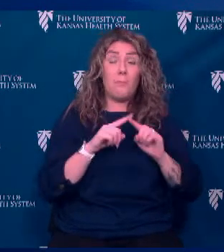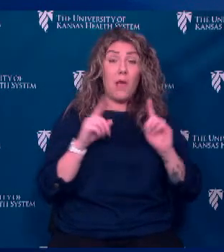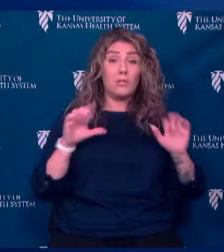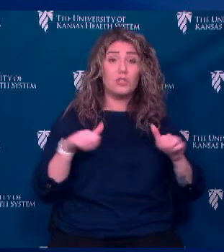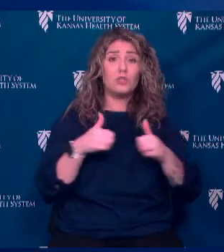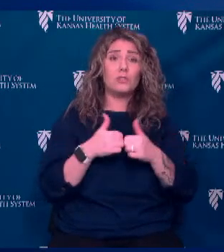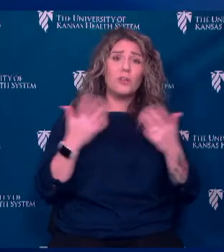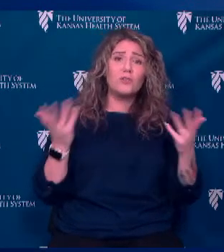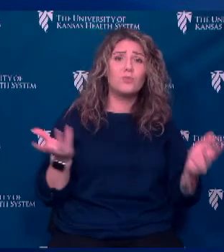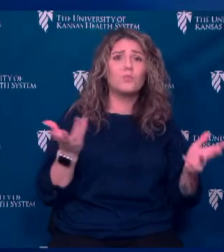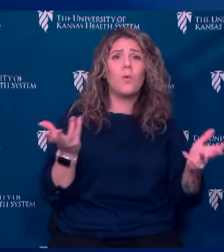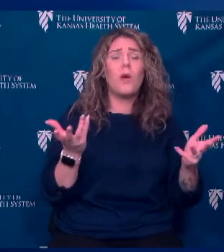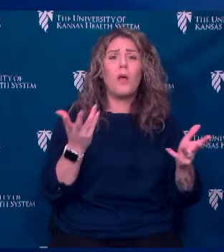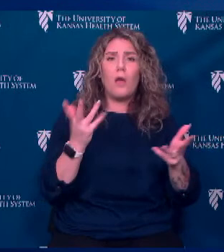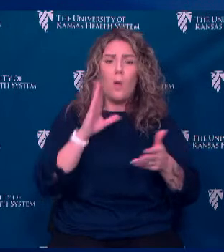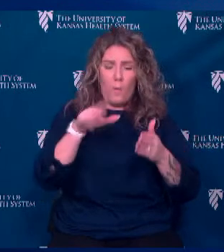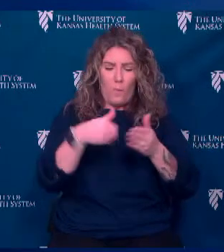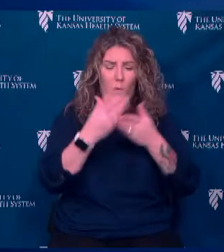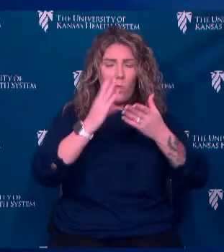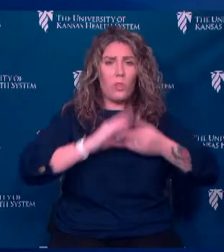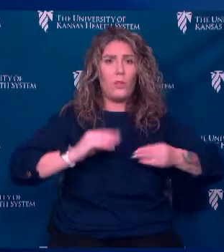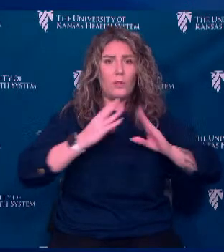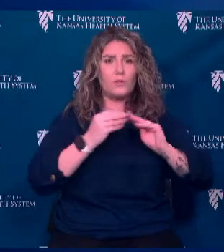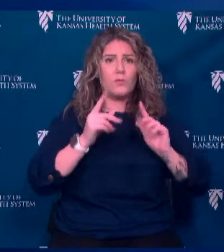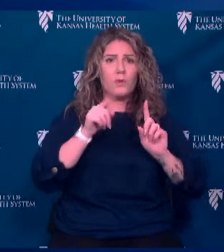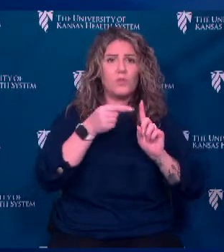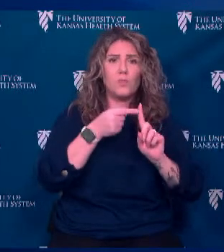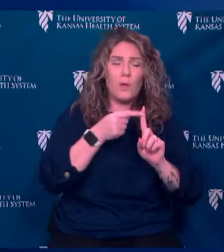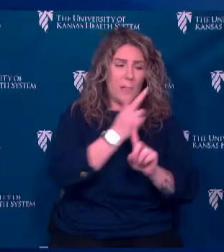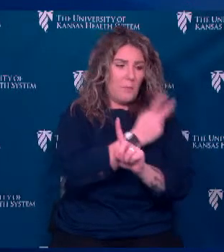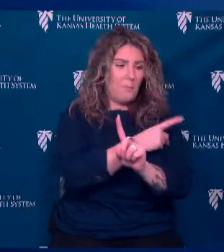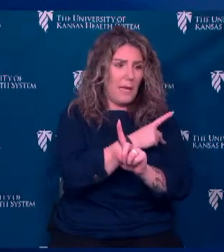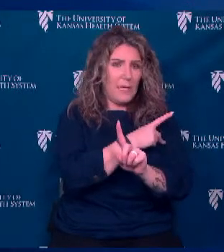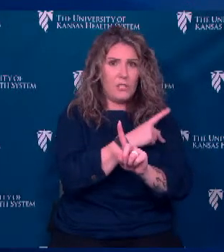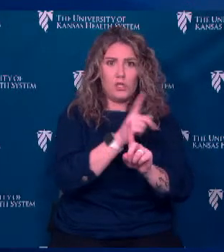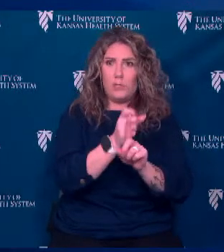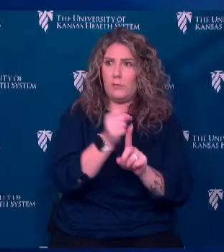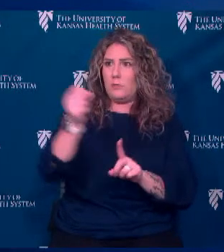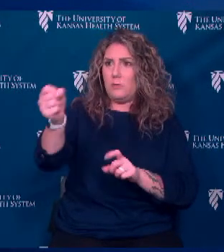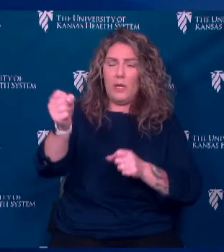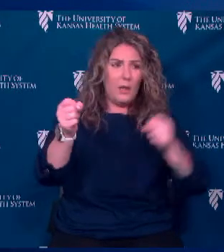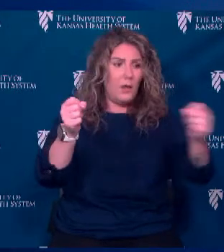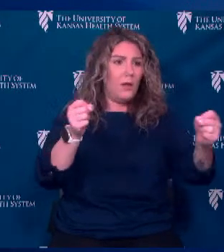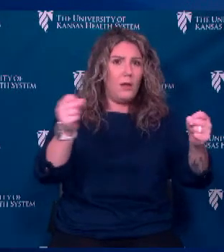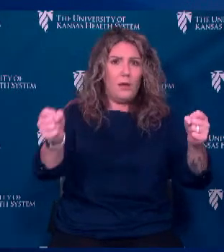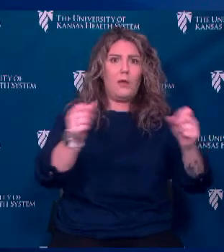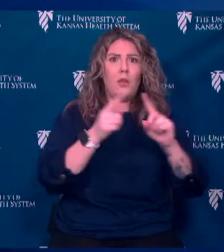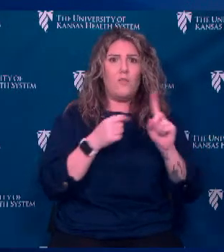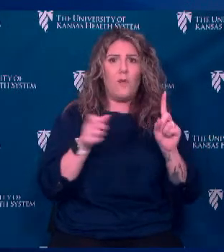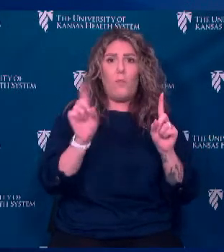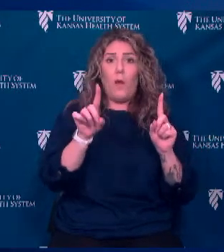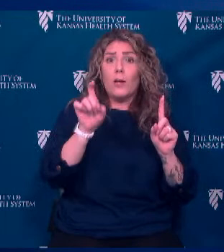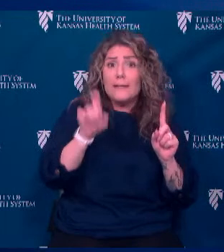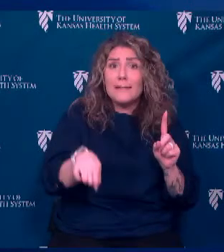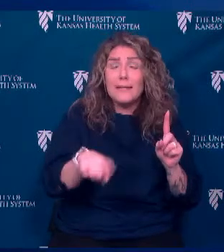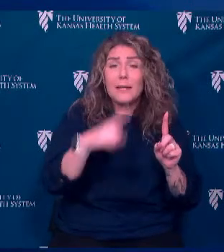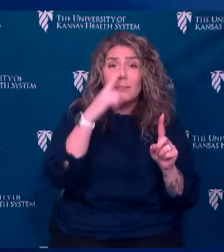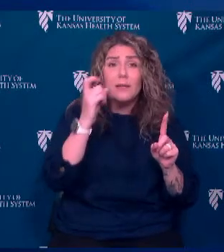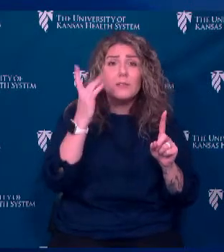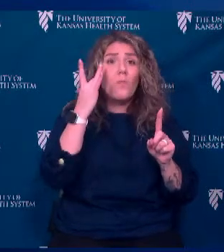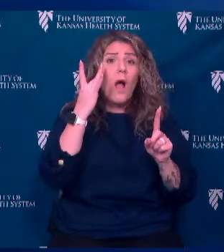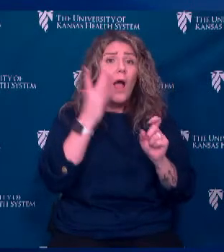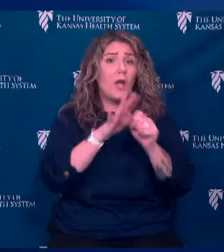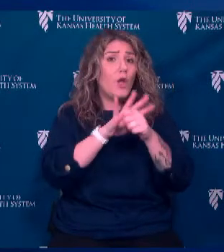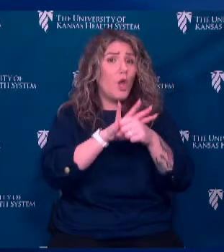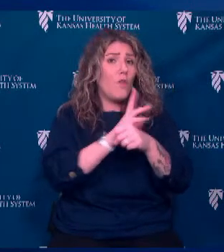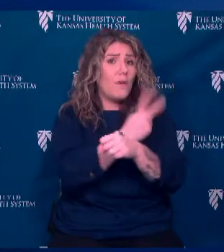is, though, in every story, when you displace patients from the unit where they're supposed to be, because you've got all these COVID folks those patients are now